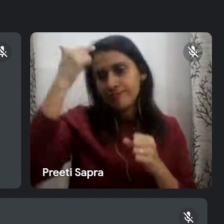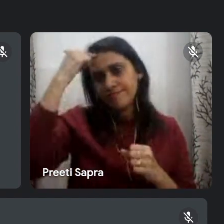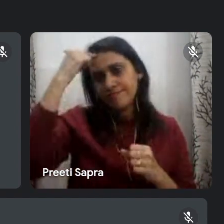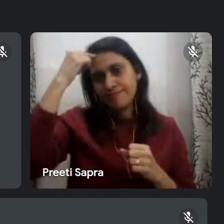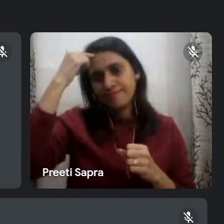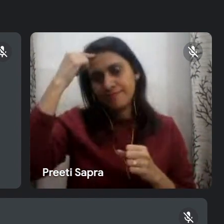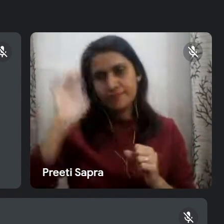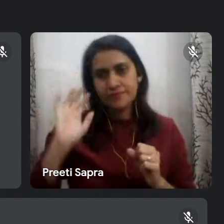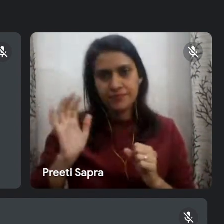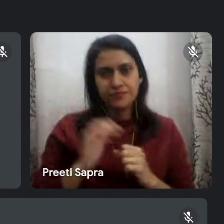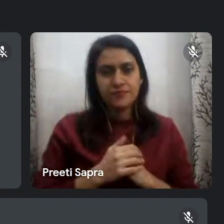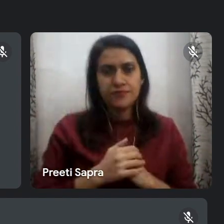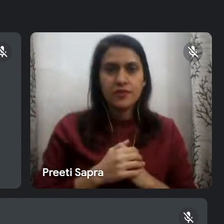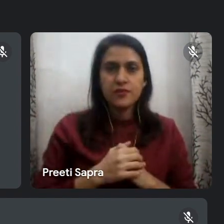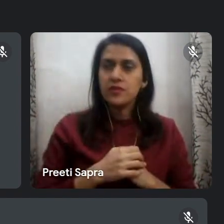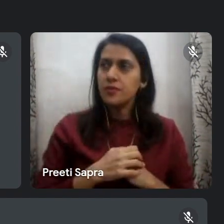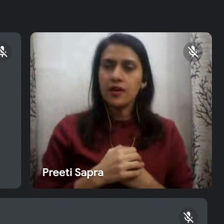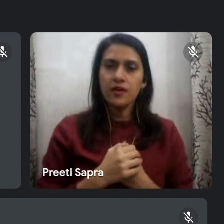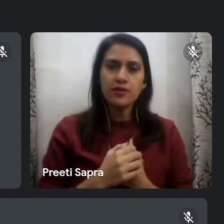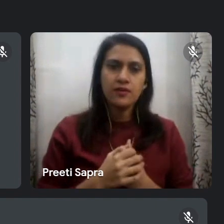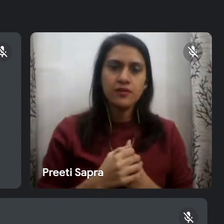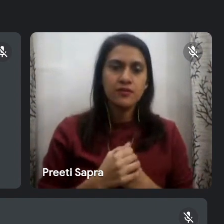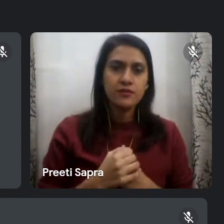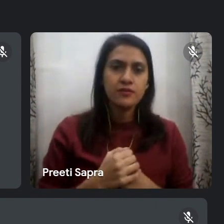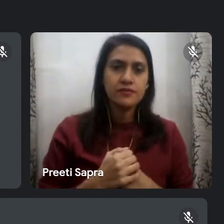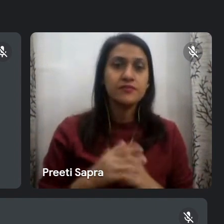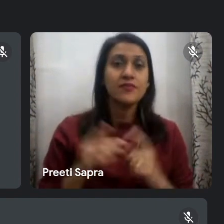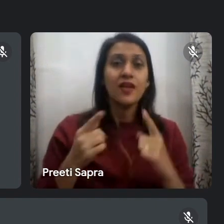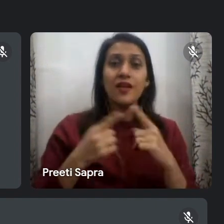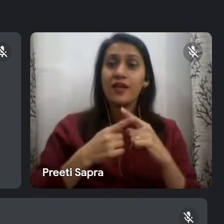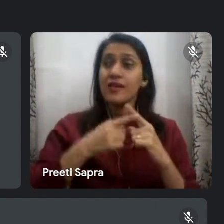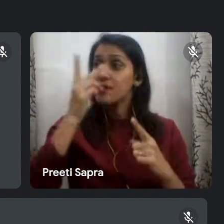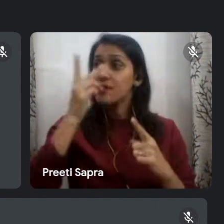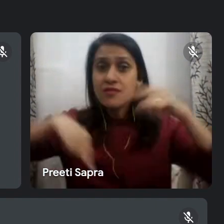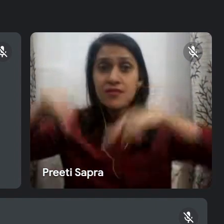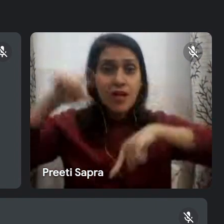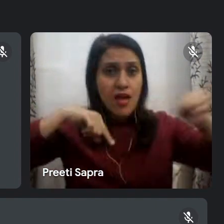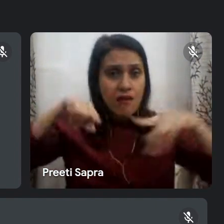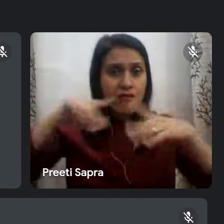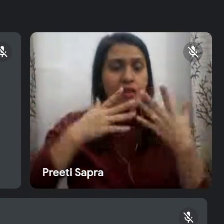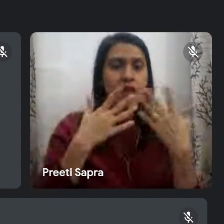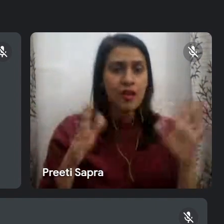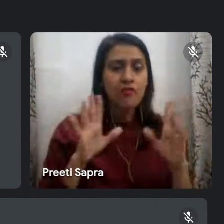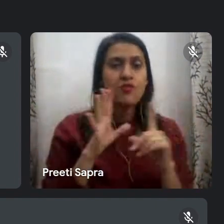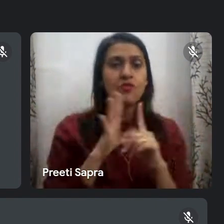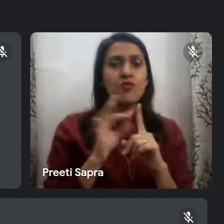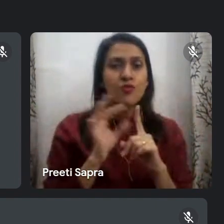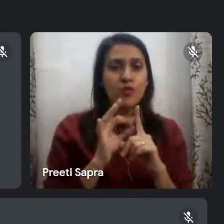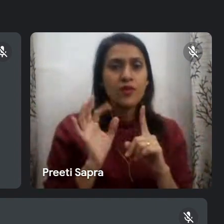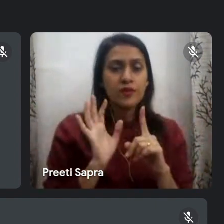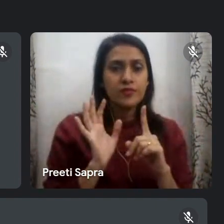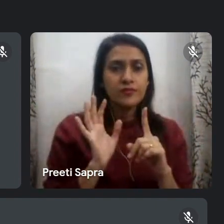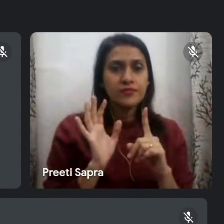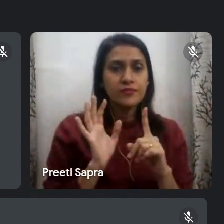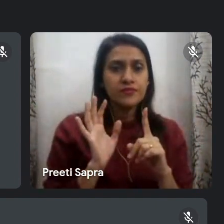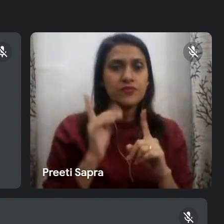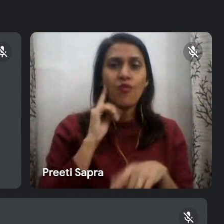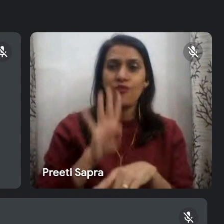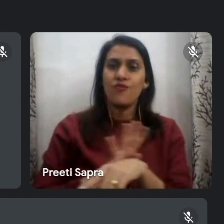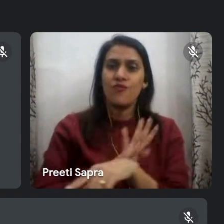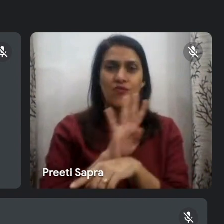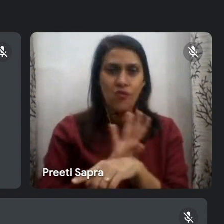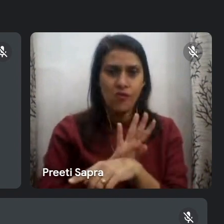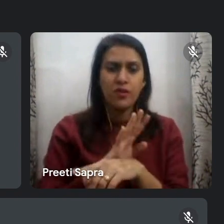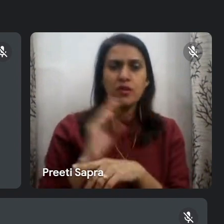So if you are traveling to a native place and it took like 4 hours, someone told